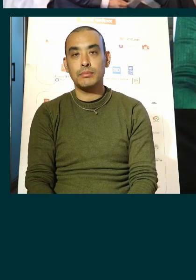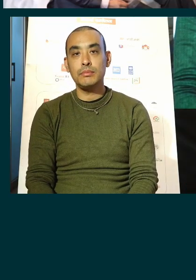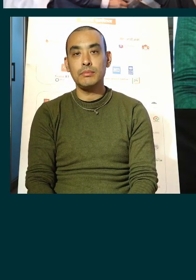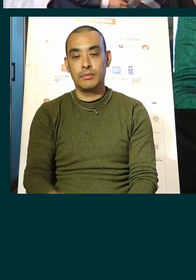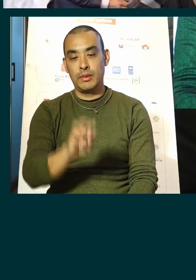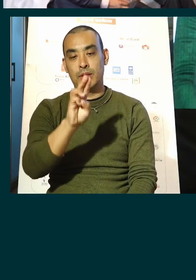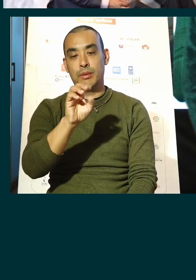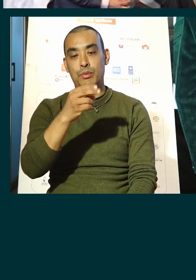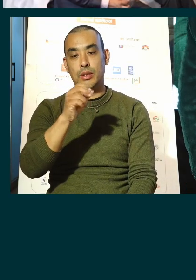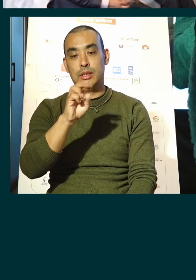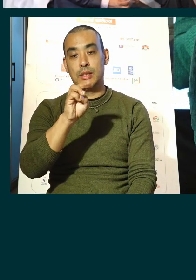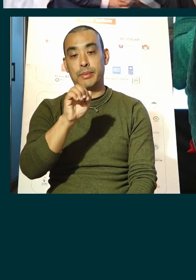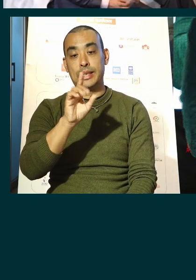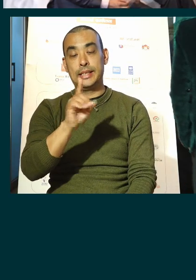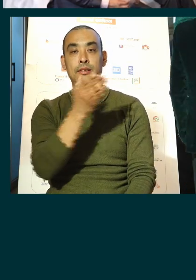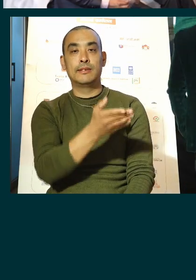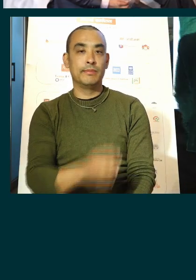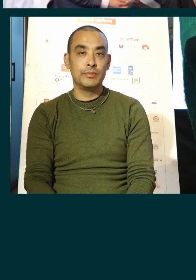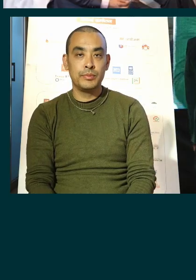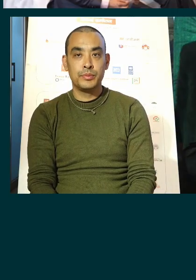Mohammed, over to you.